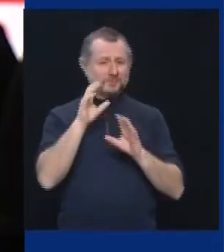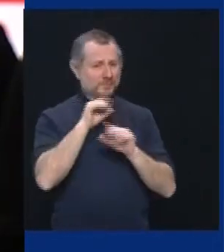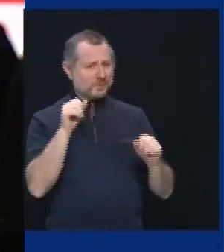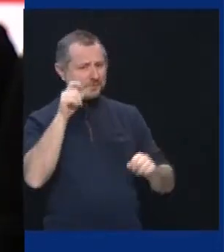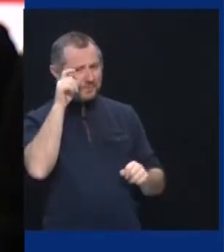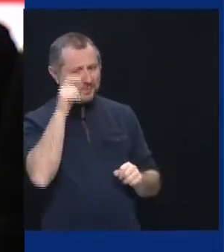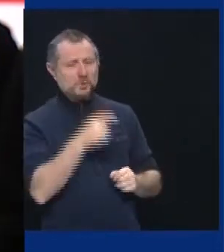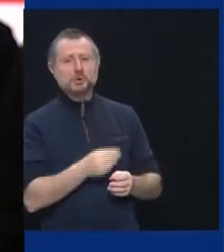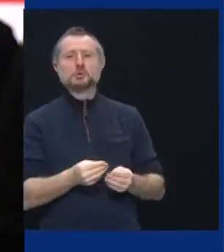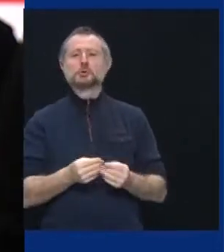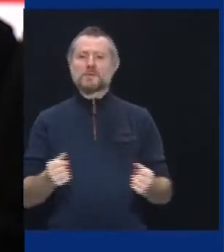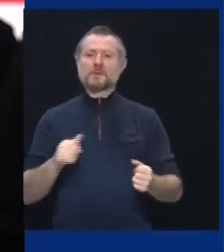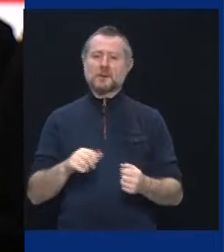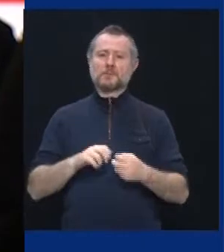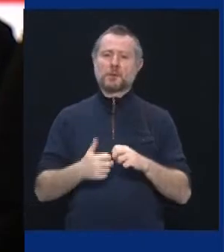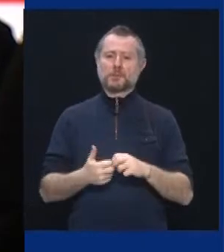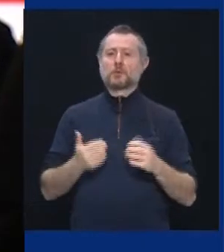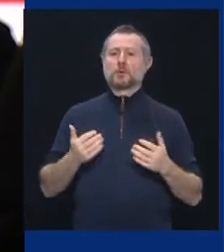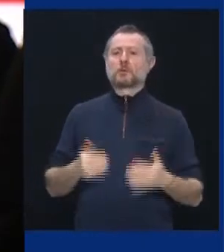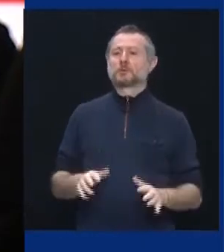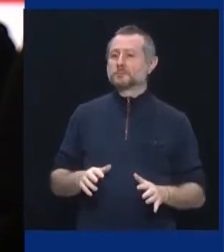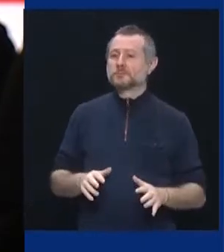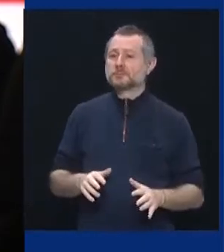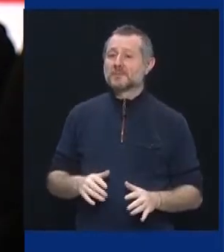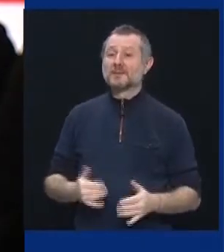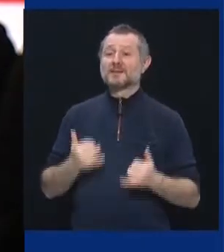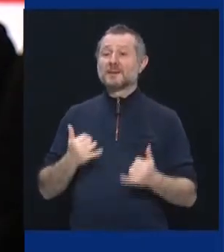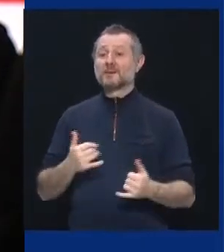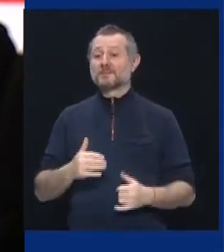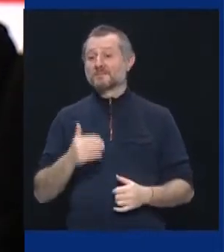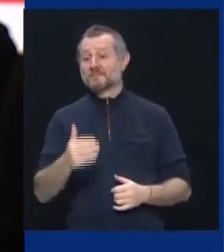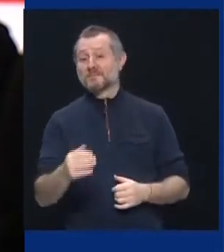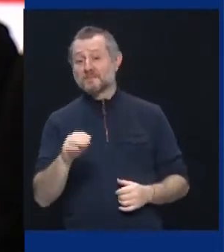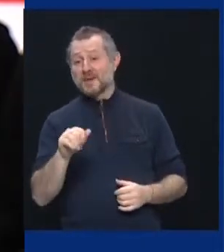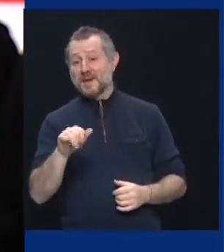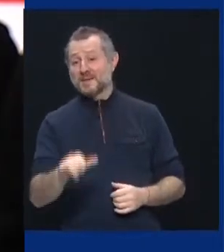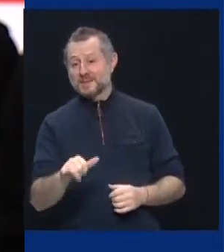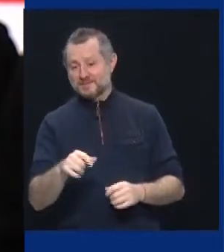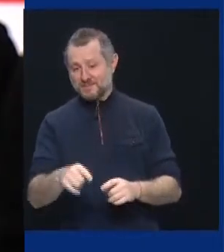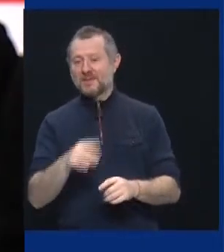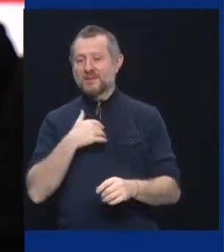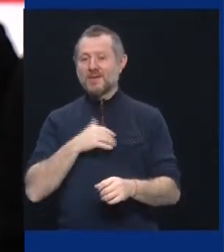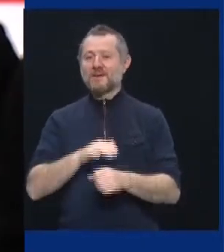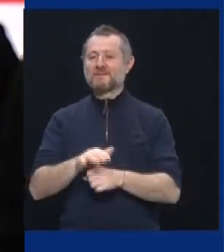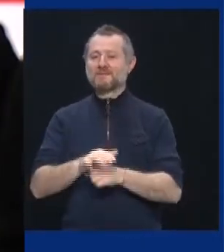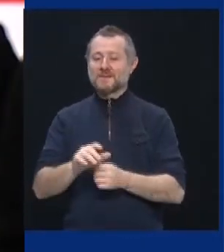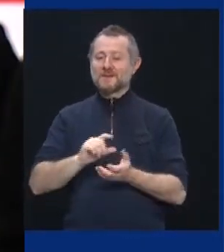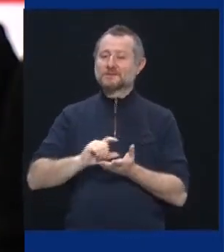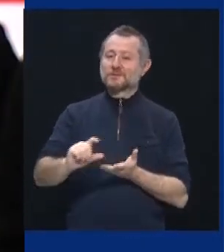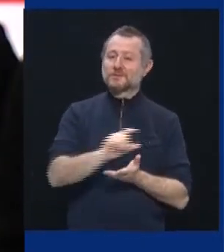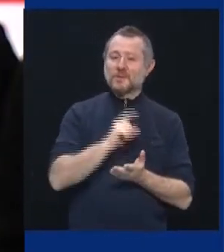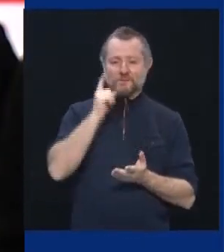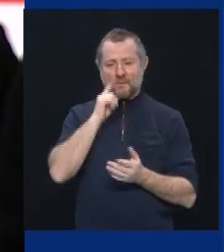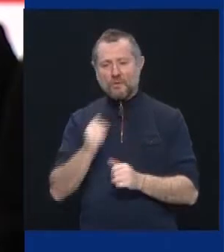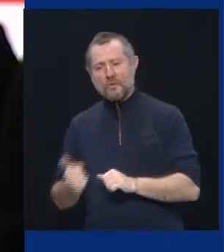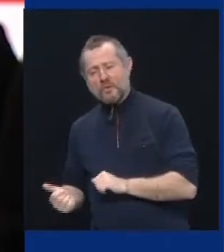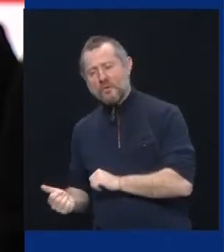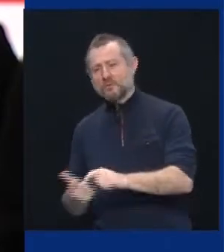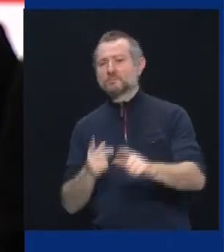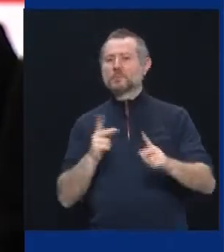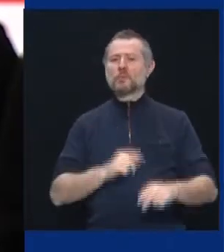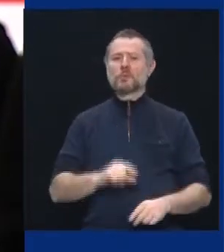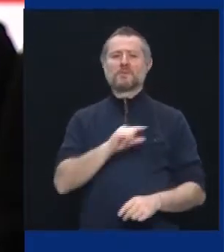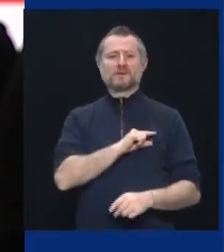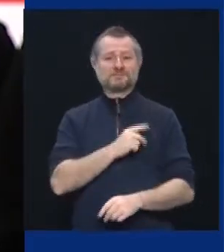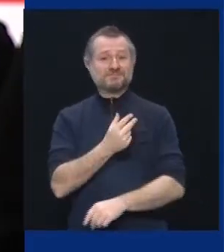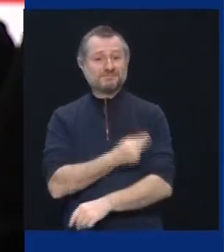was massive. And now by May, we're going to have enough vaccines to make everyone eligible. That means we're going to have to